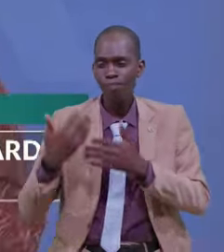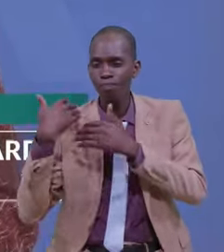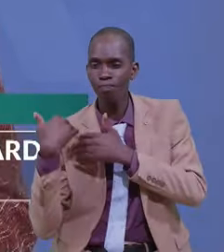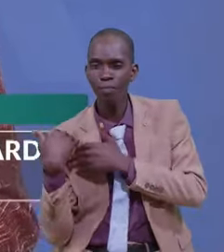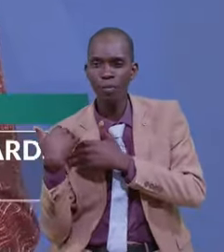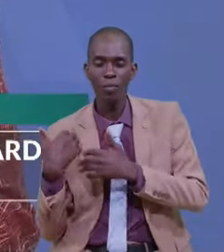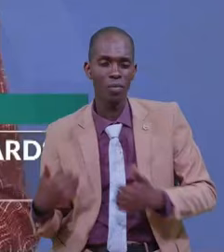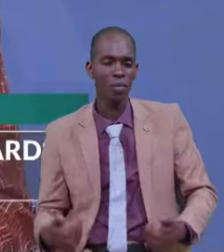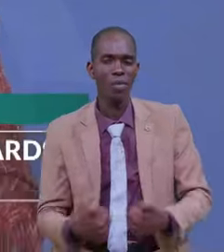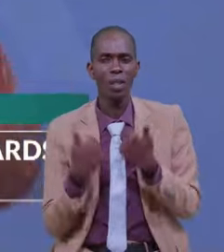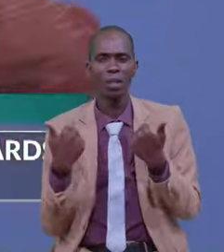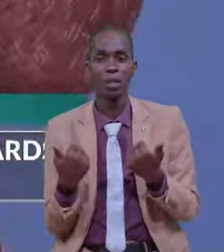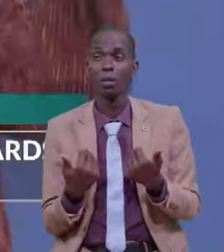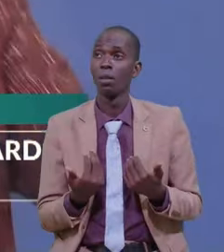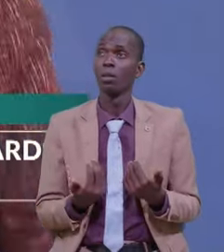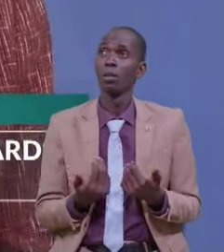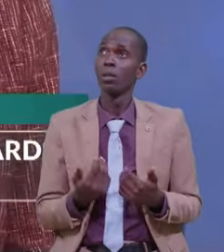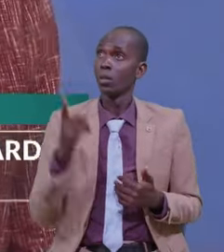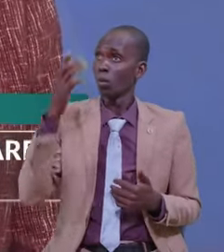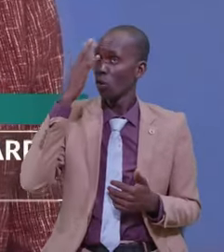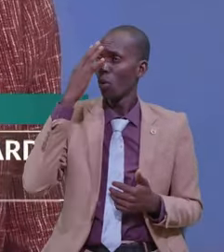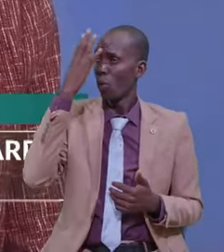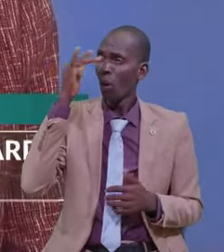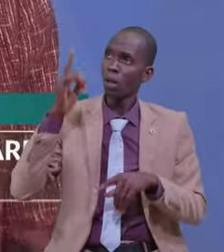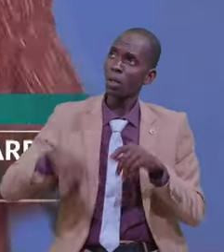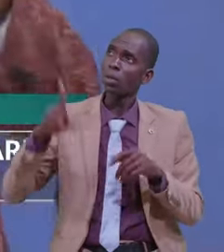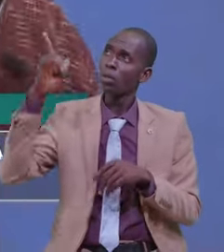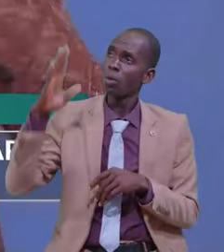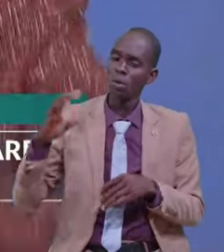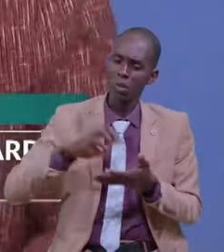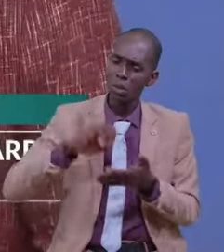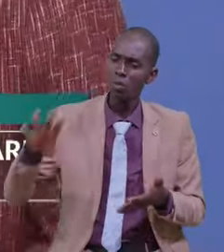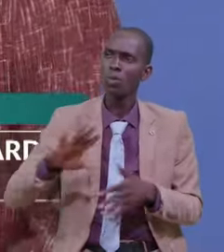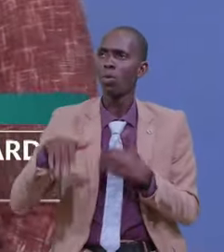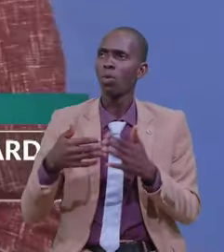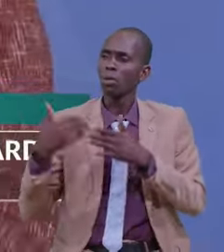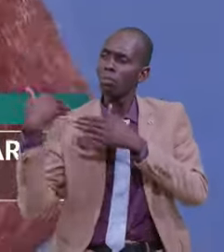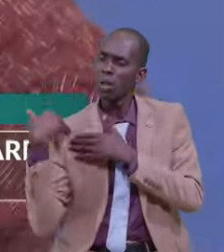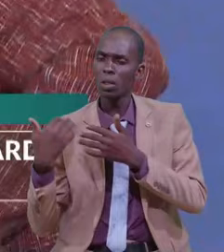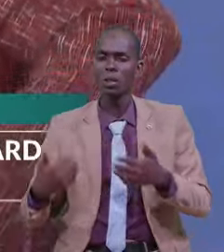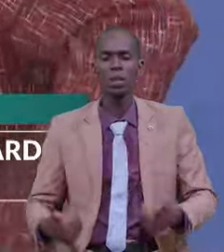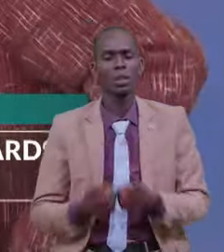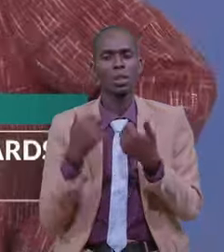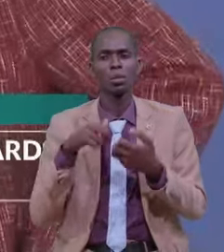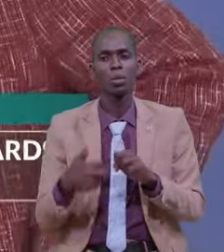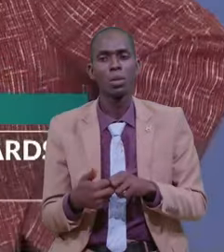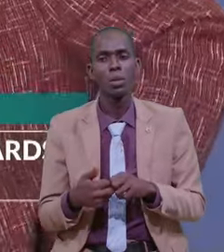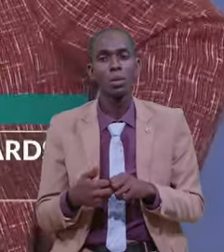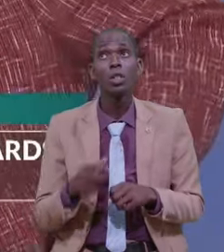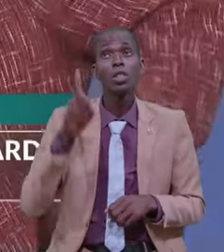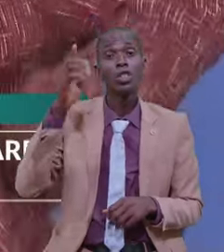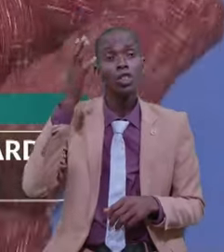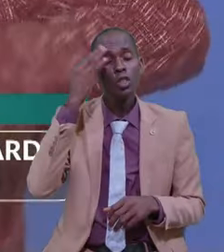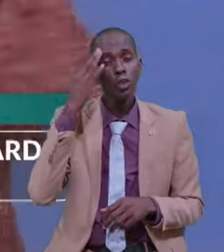Why doesn't God remove all those challenges? He knows there's a Satan in the